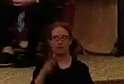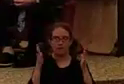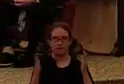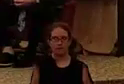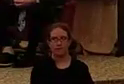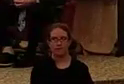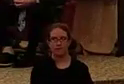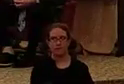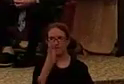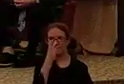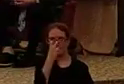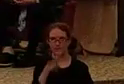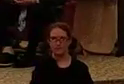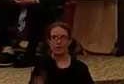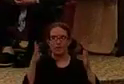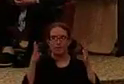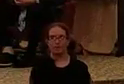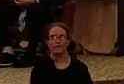the dower,